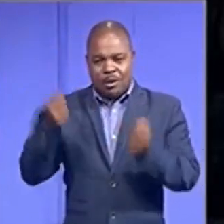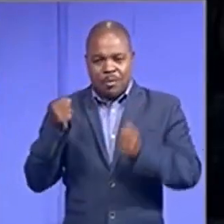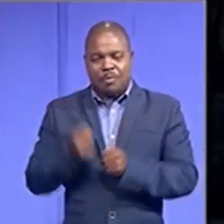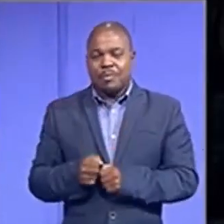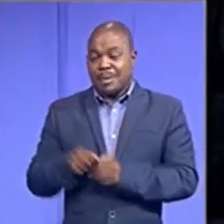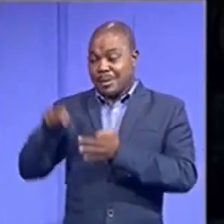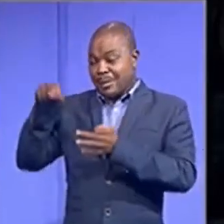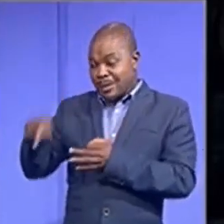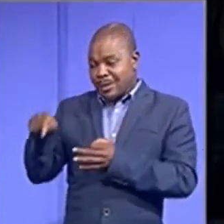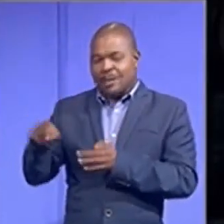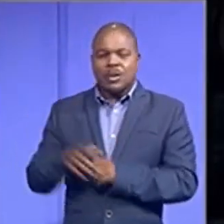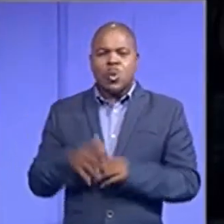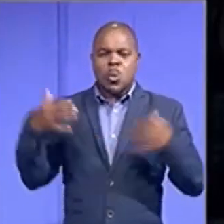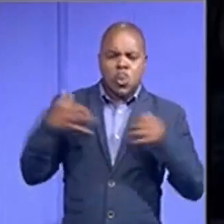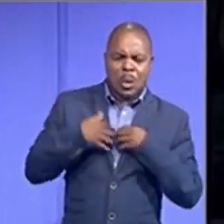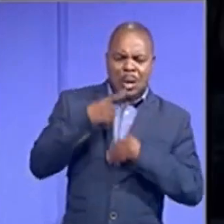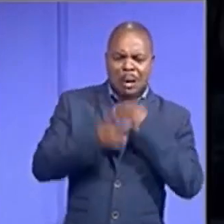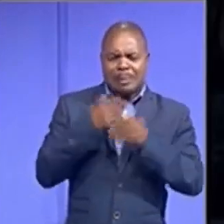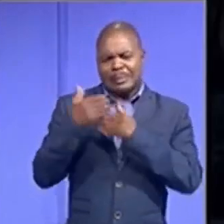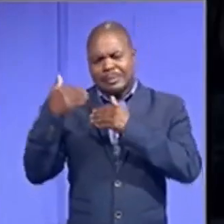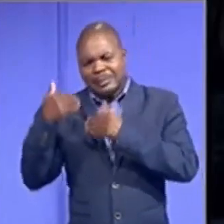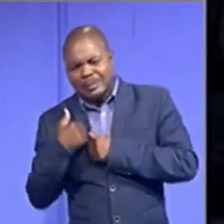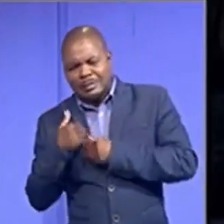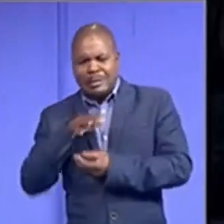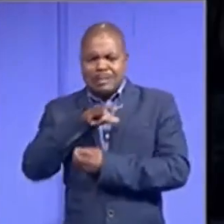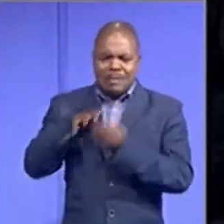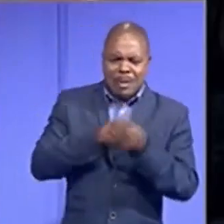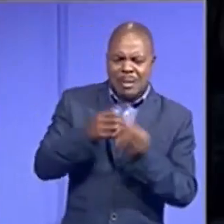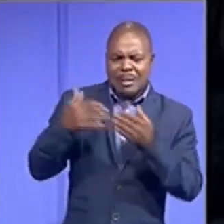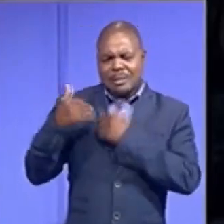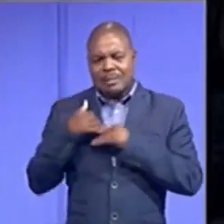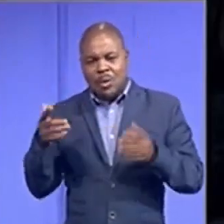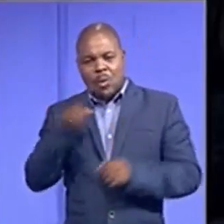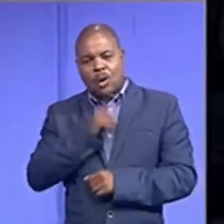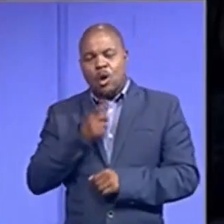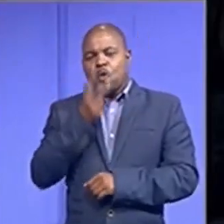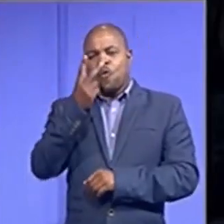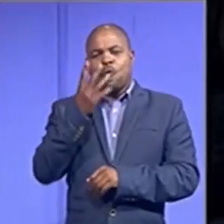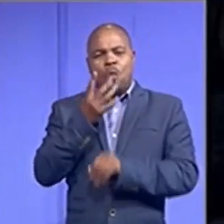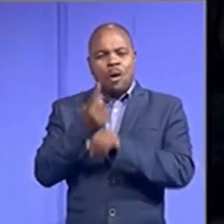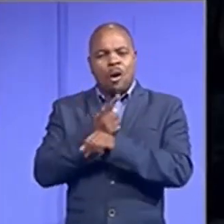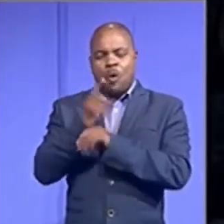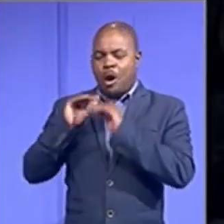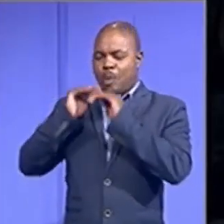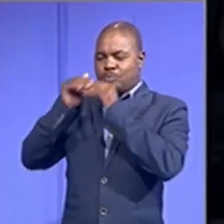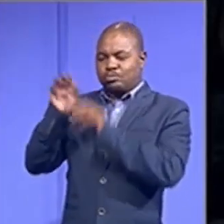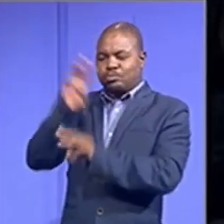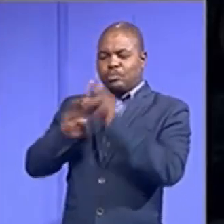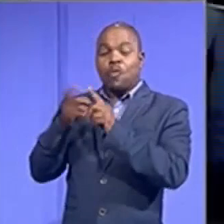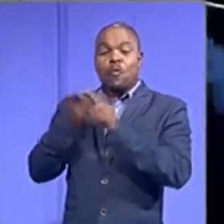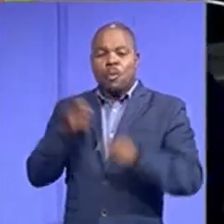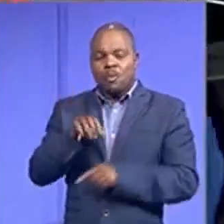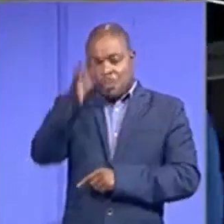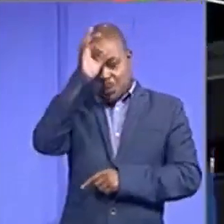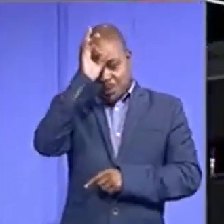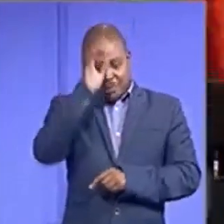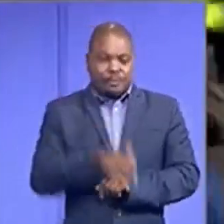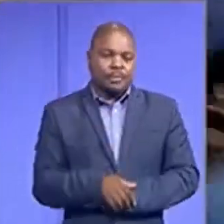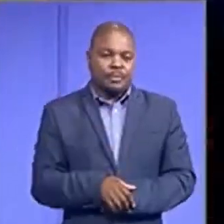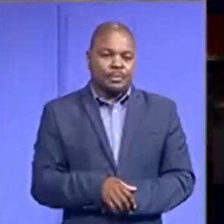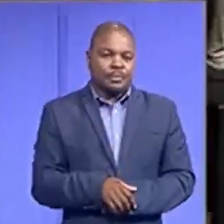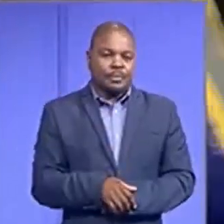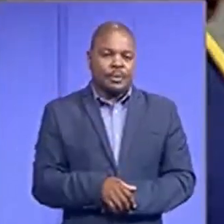world, you don't have to worry about your safety and the safety of your family because you've got 24 hours protection by the SABC.